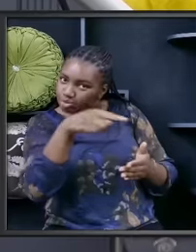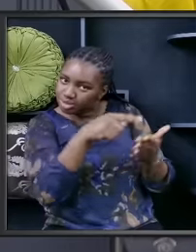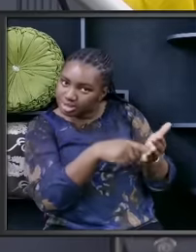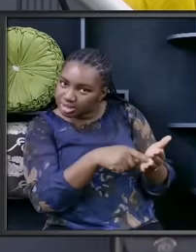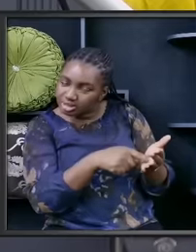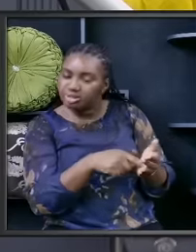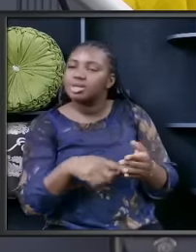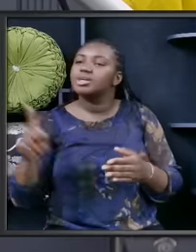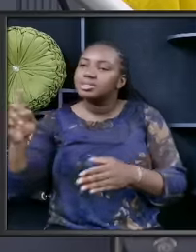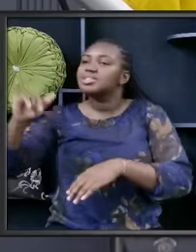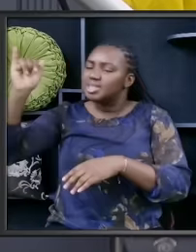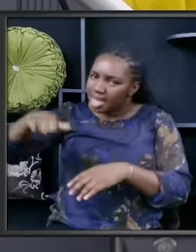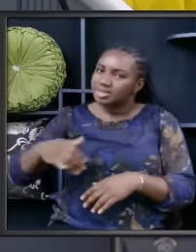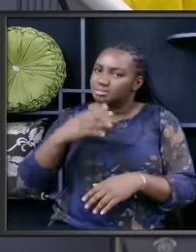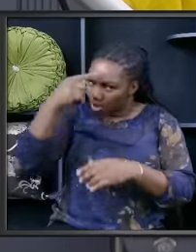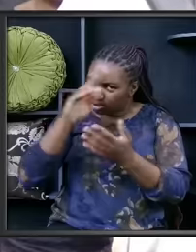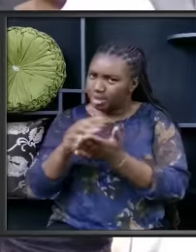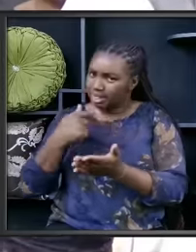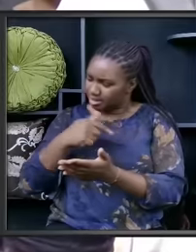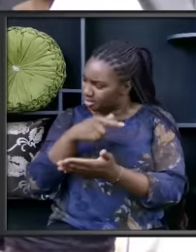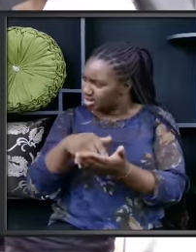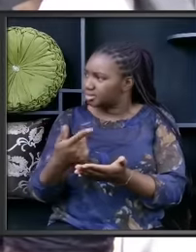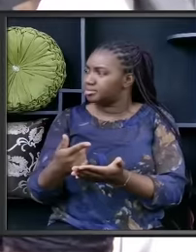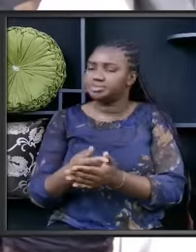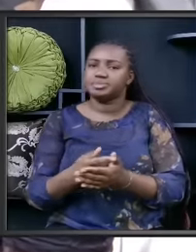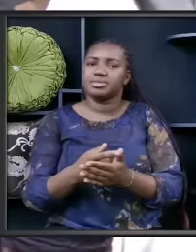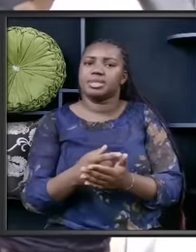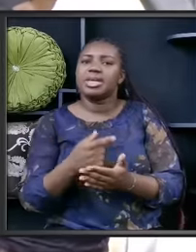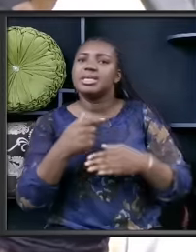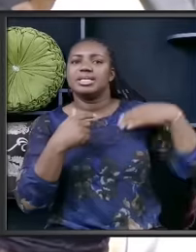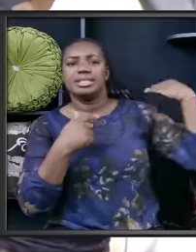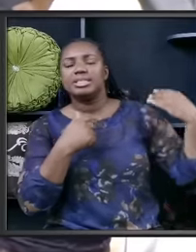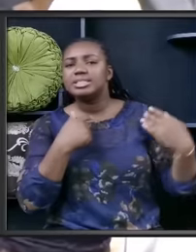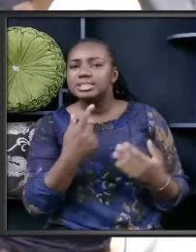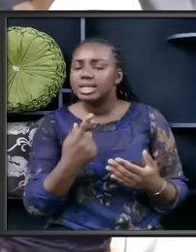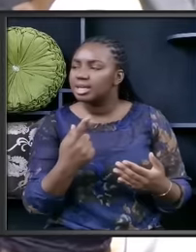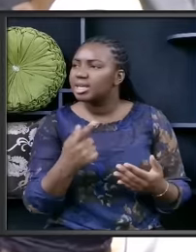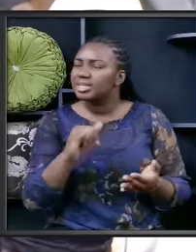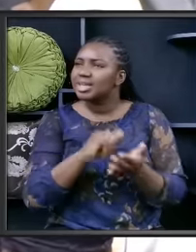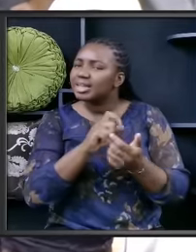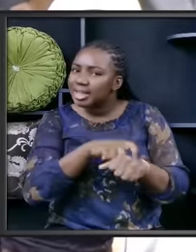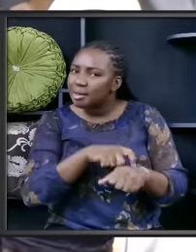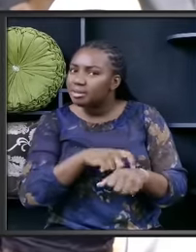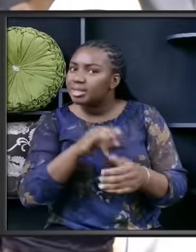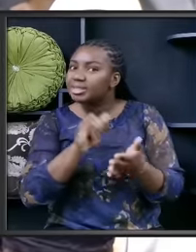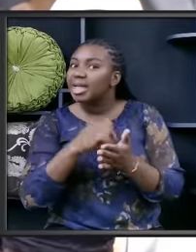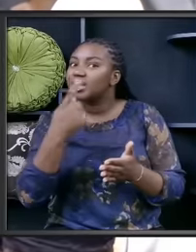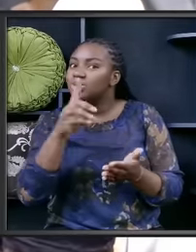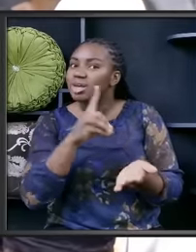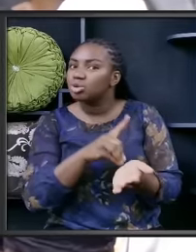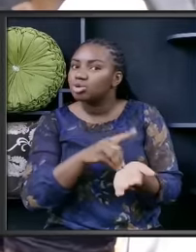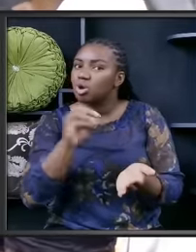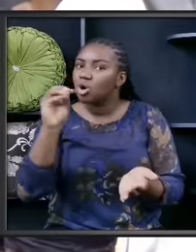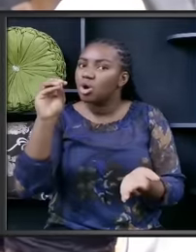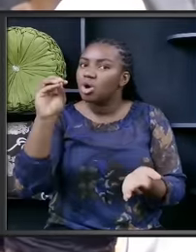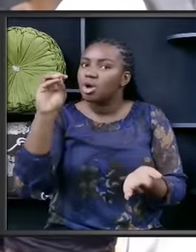Okay. So now he come tell me, say, see what thing he go around. That was that time where I tell you, say, doctor, is on a column.